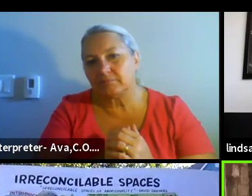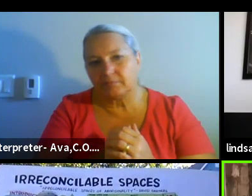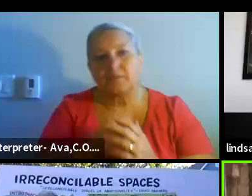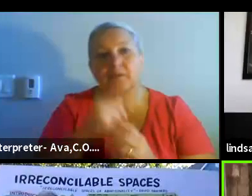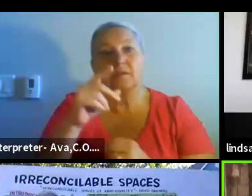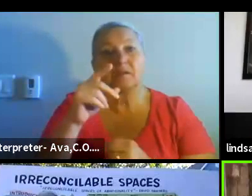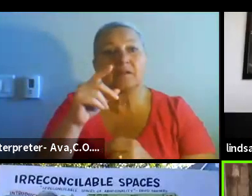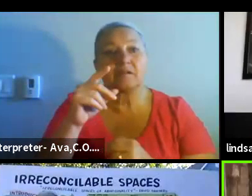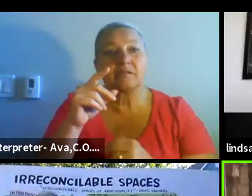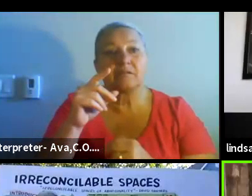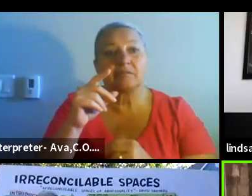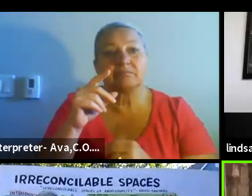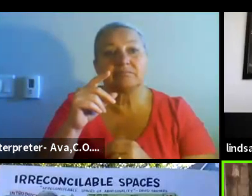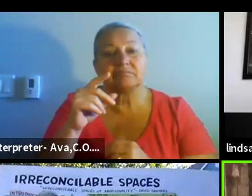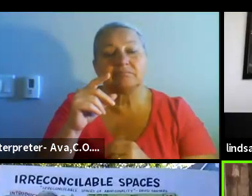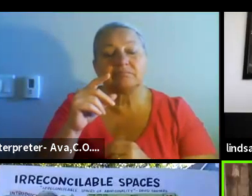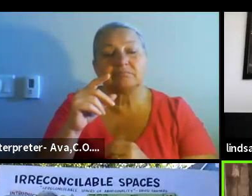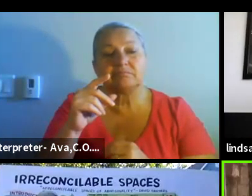peoples and nations